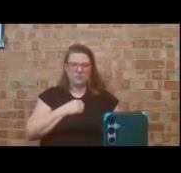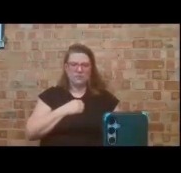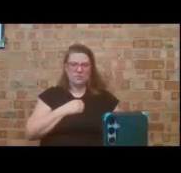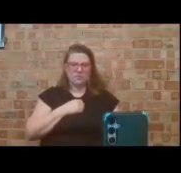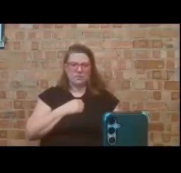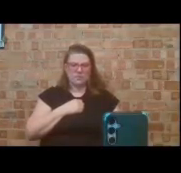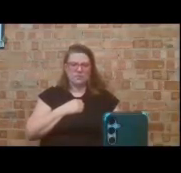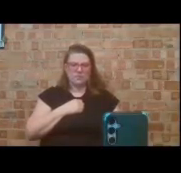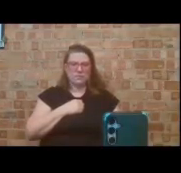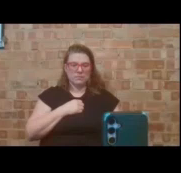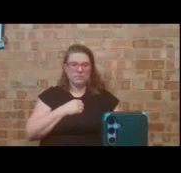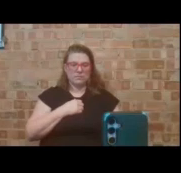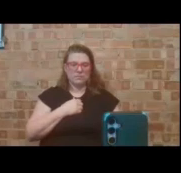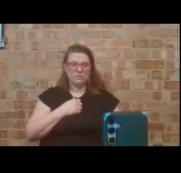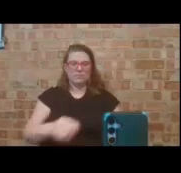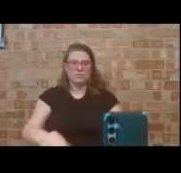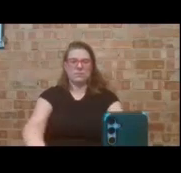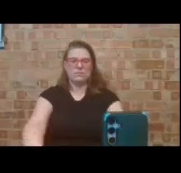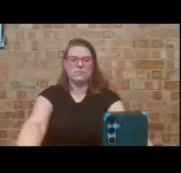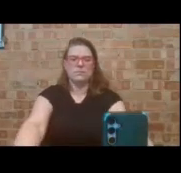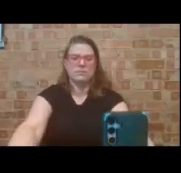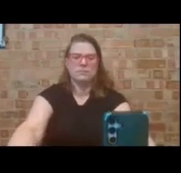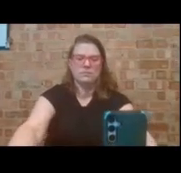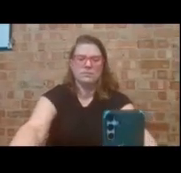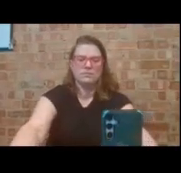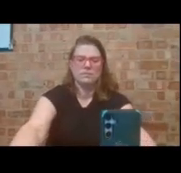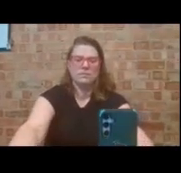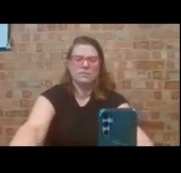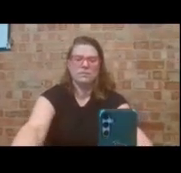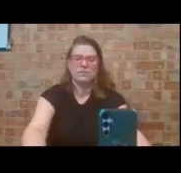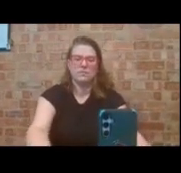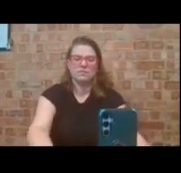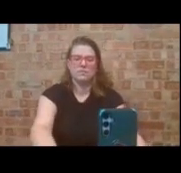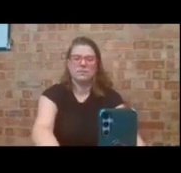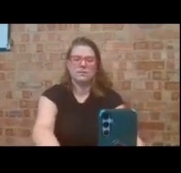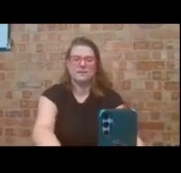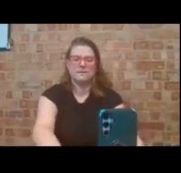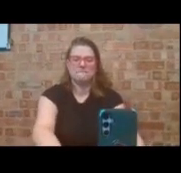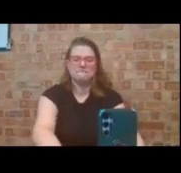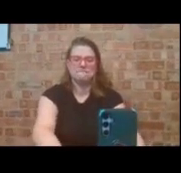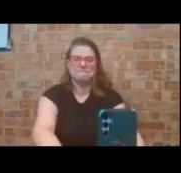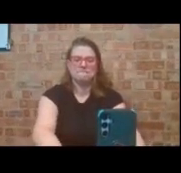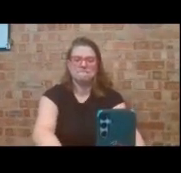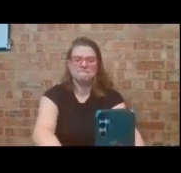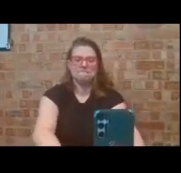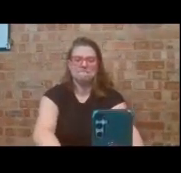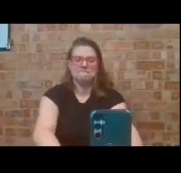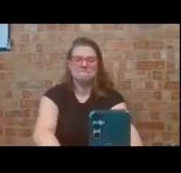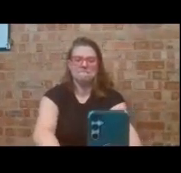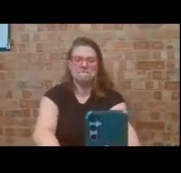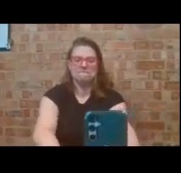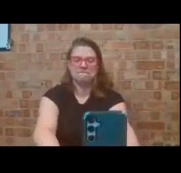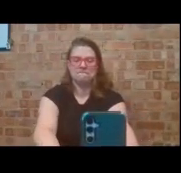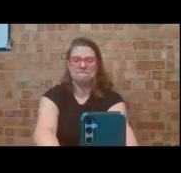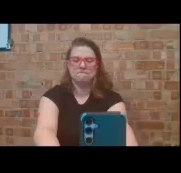down, we're coming back out of the Zoom menu. So back out of the Zoom menu into the accessibility menu, and then we're